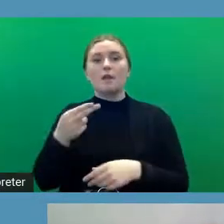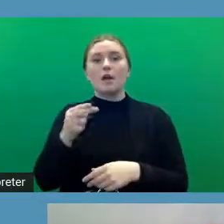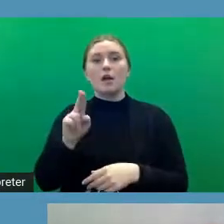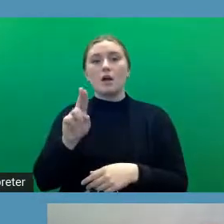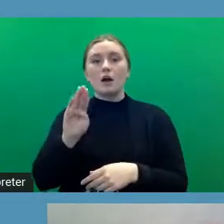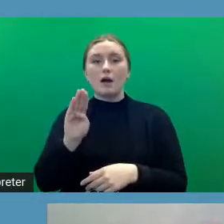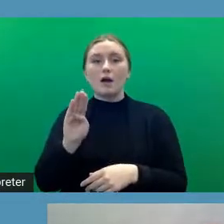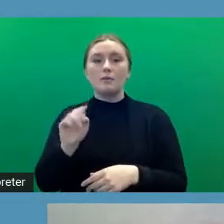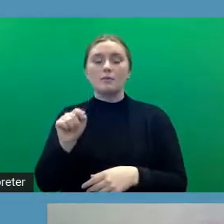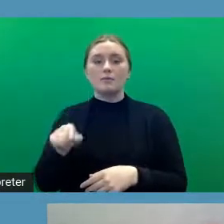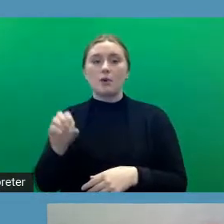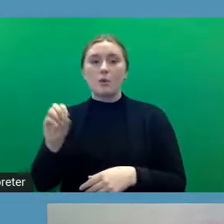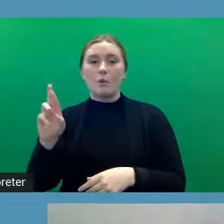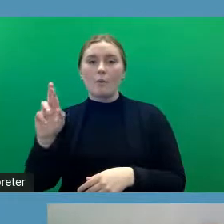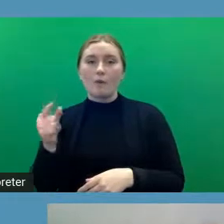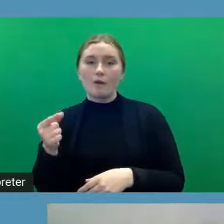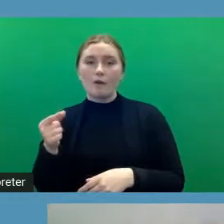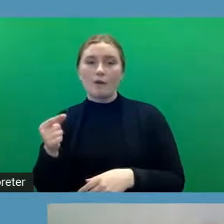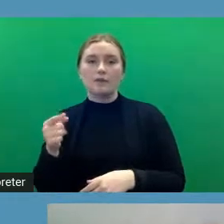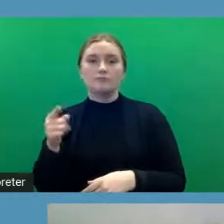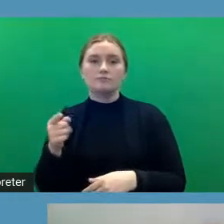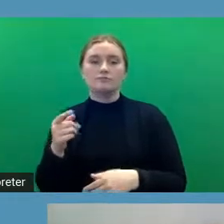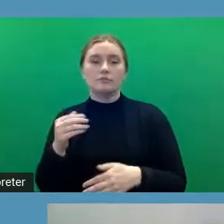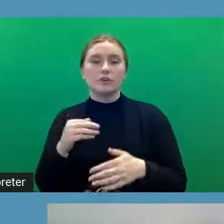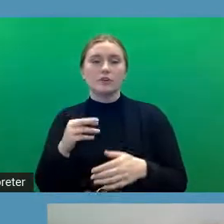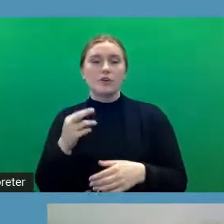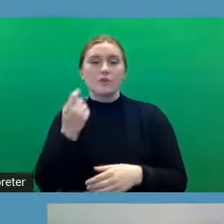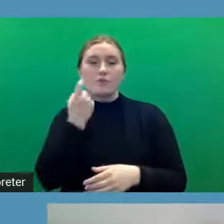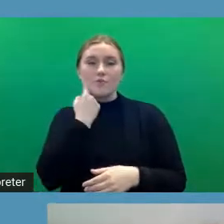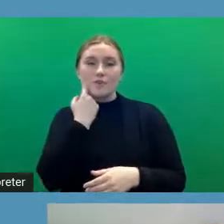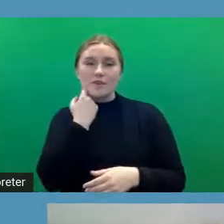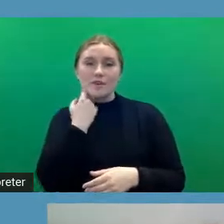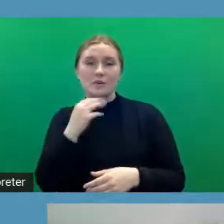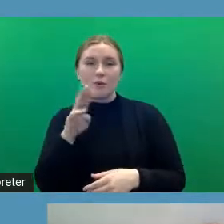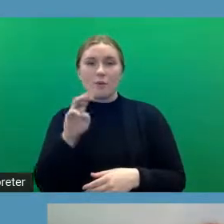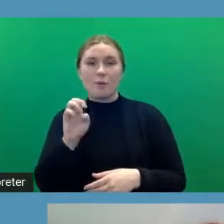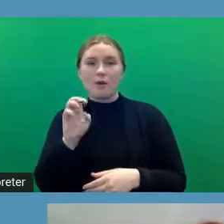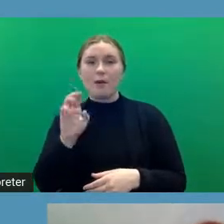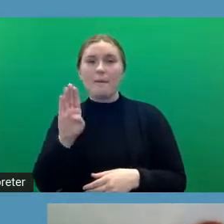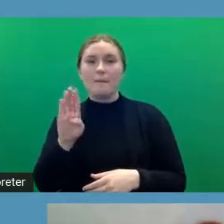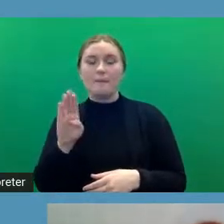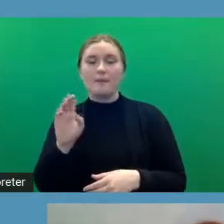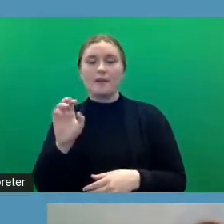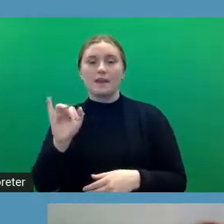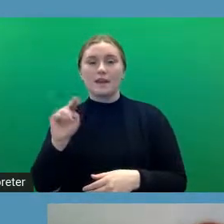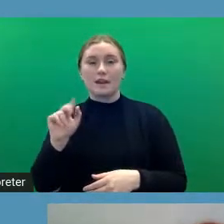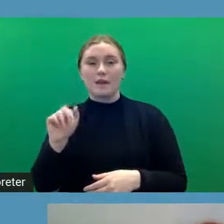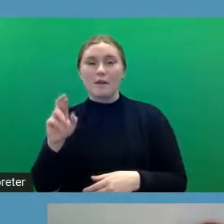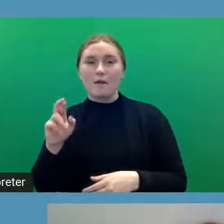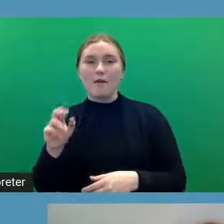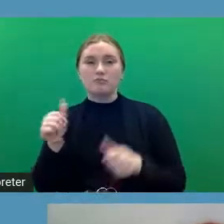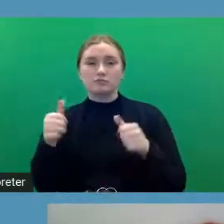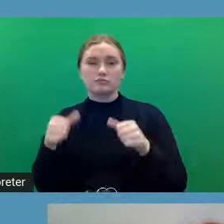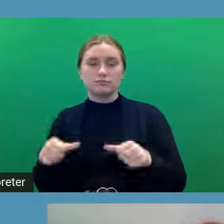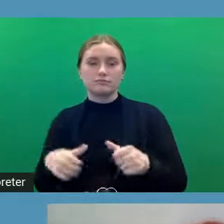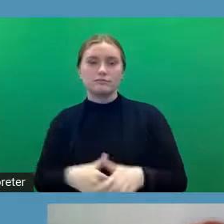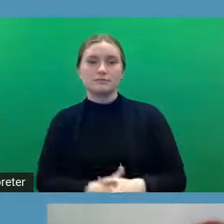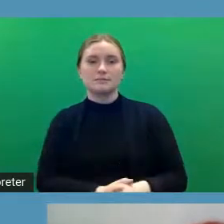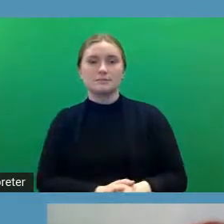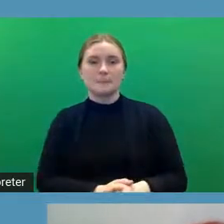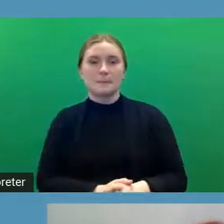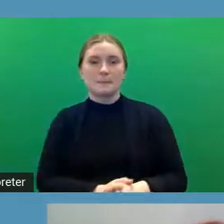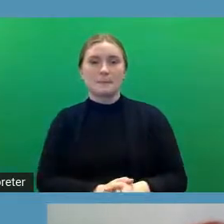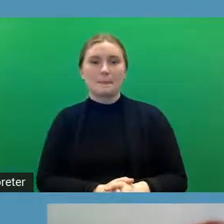museum-hub.org. And it will be under the Recent Webinars tab at the top of the page. Please complete the post-event survey